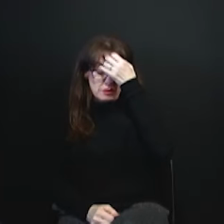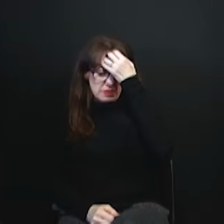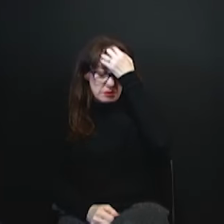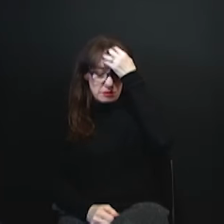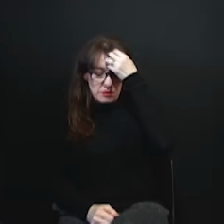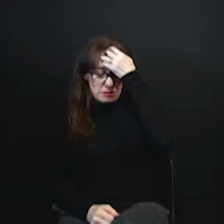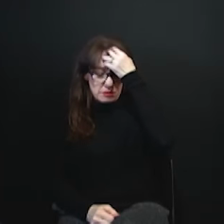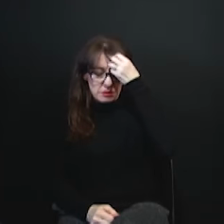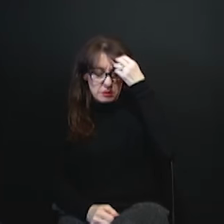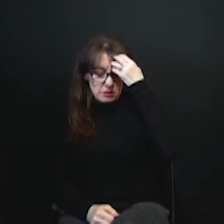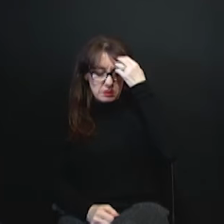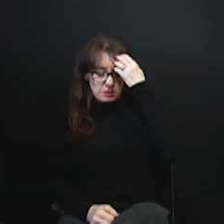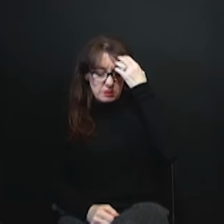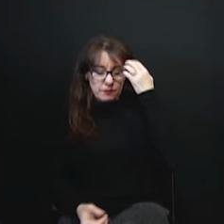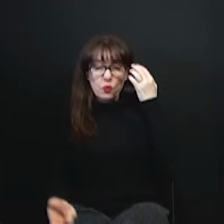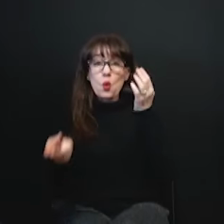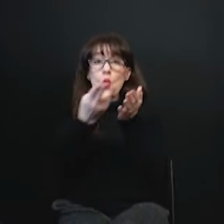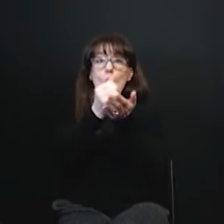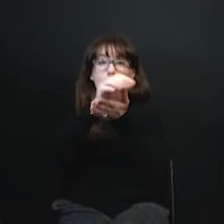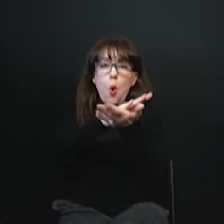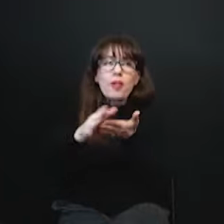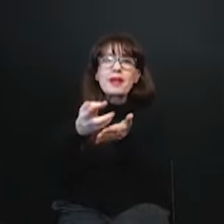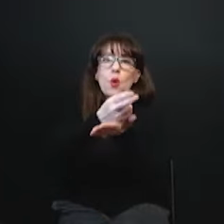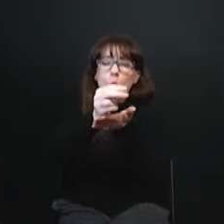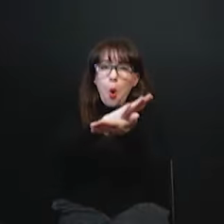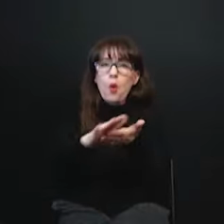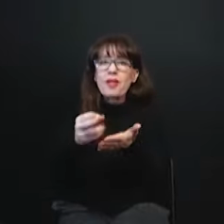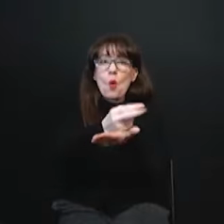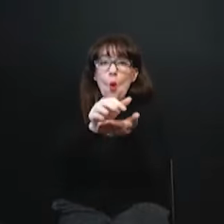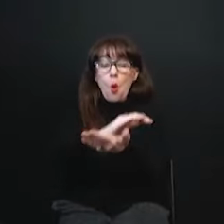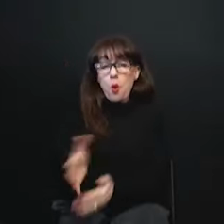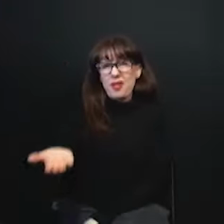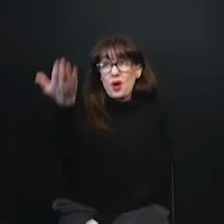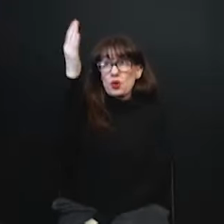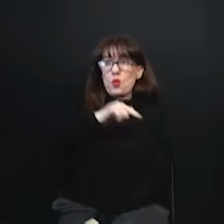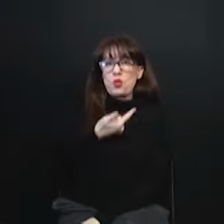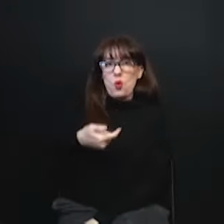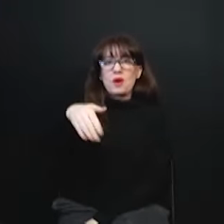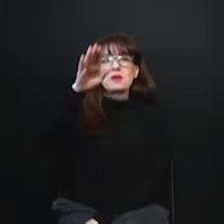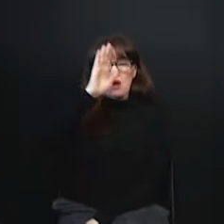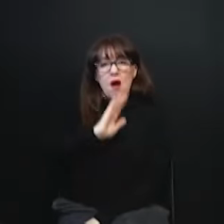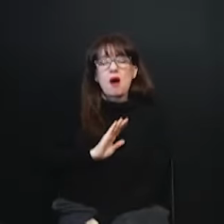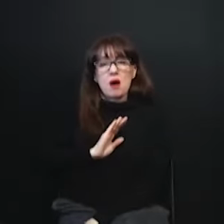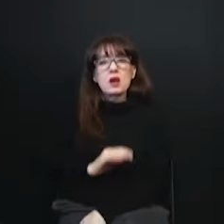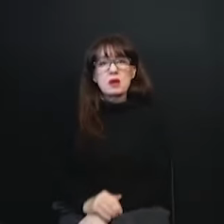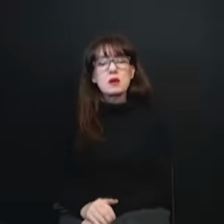Holy, holy, holy are you, Lord God.